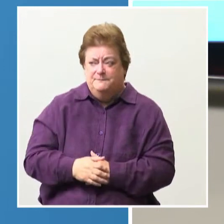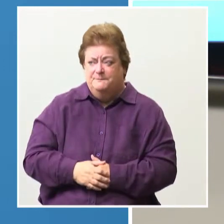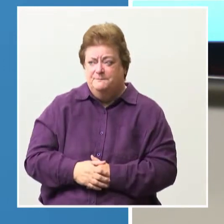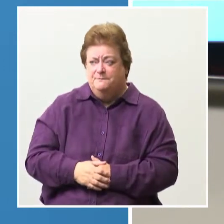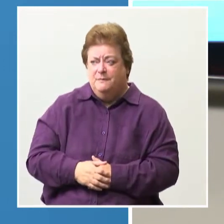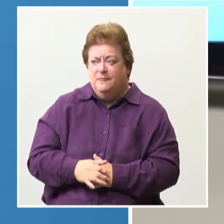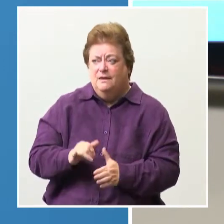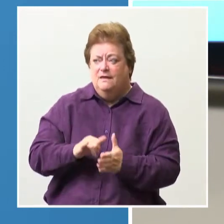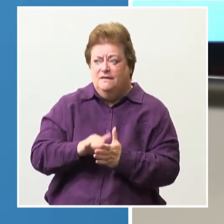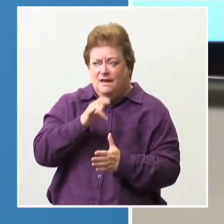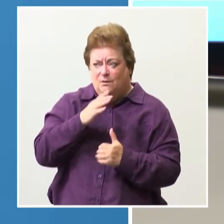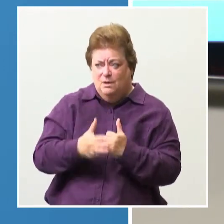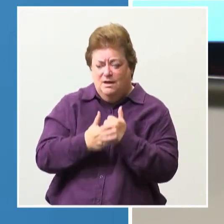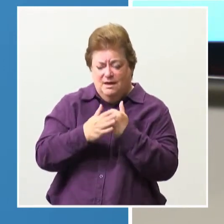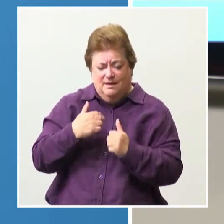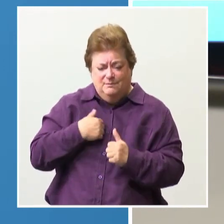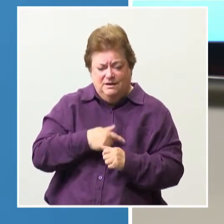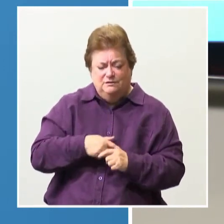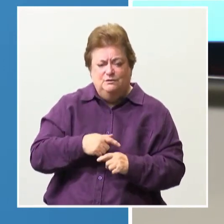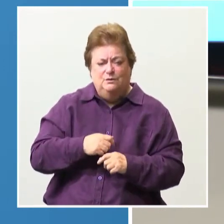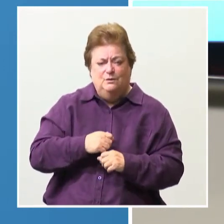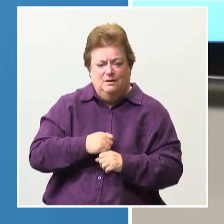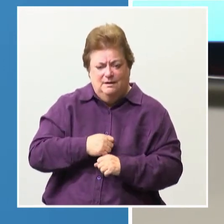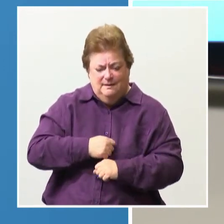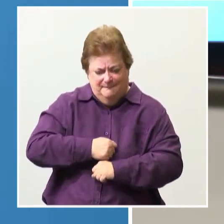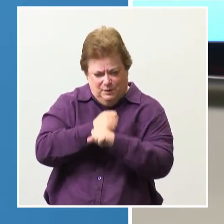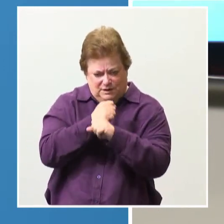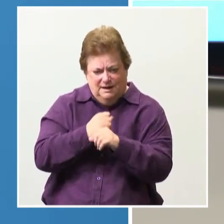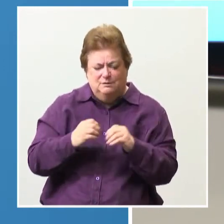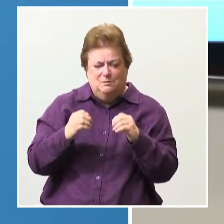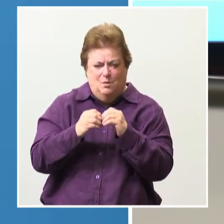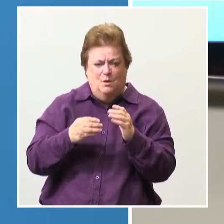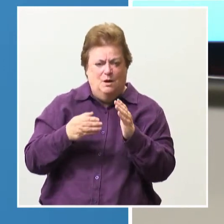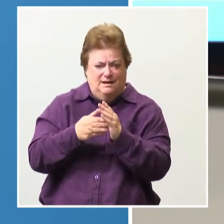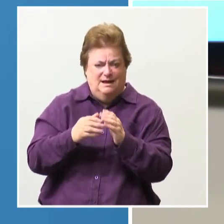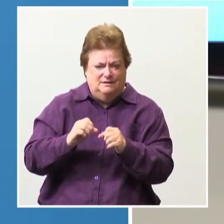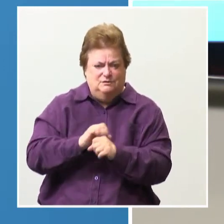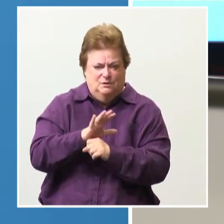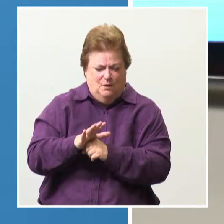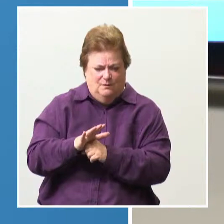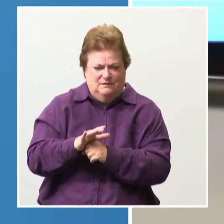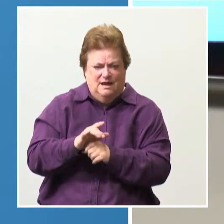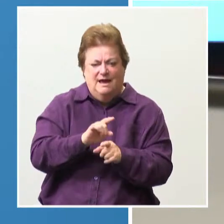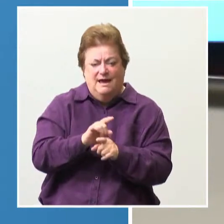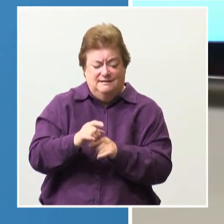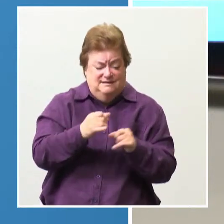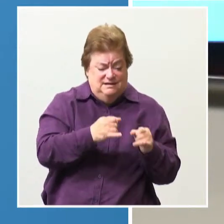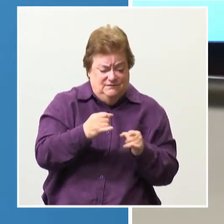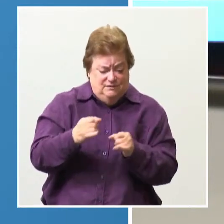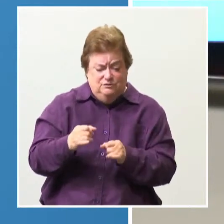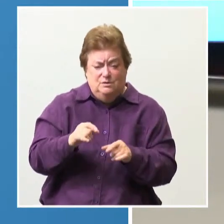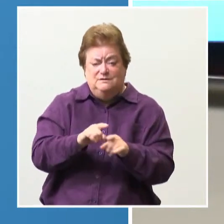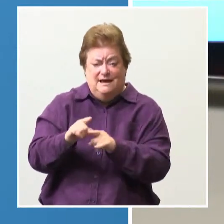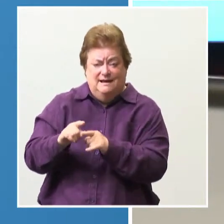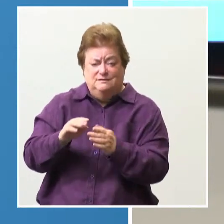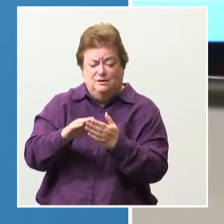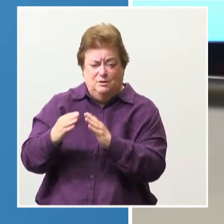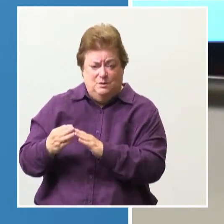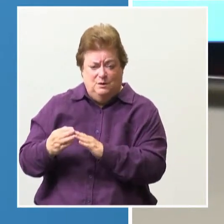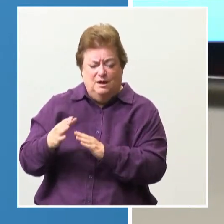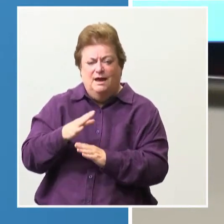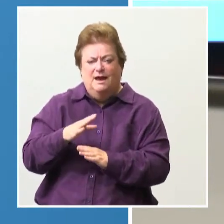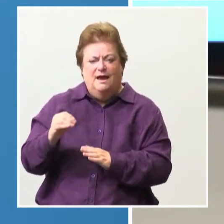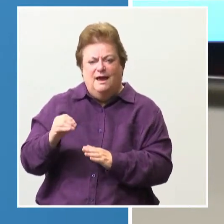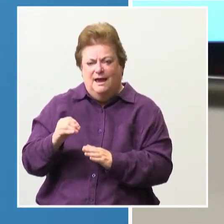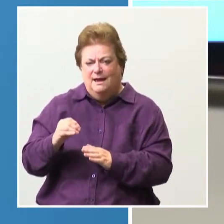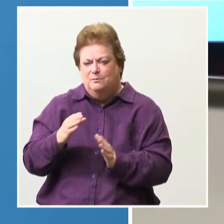This will enable us to build stronger protection against the virus as individuals and as a community, and to better position us for